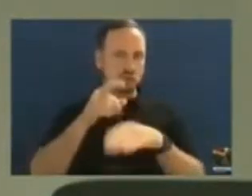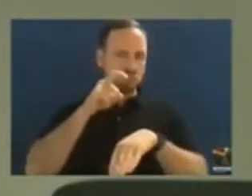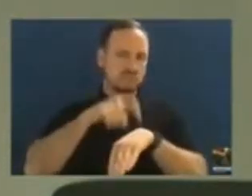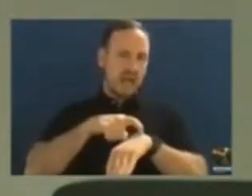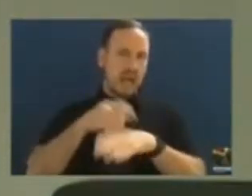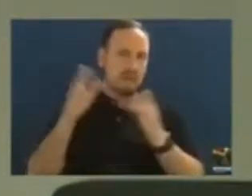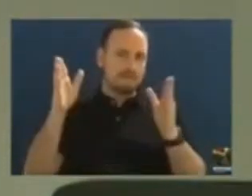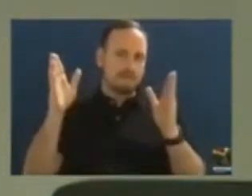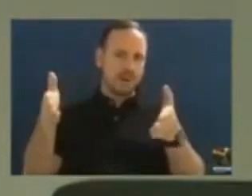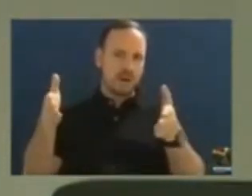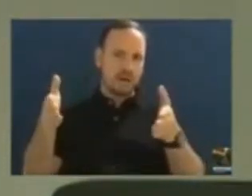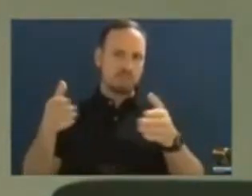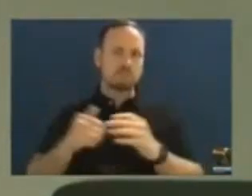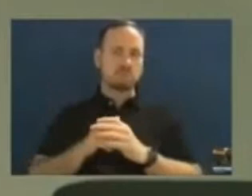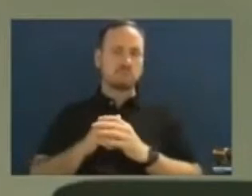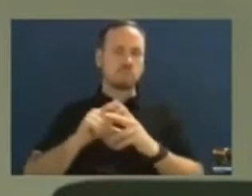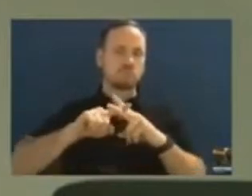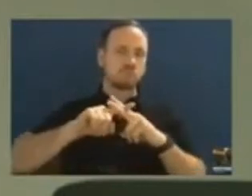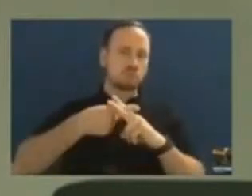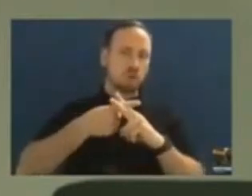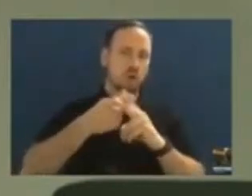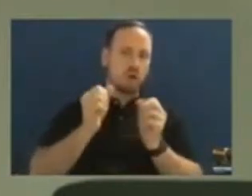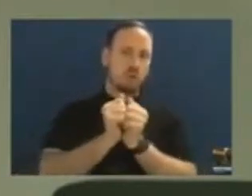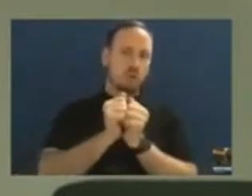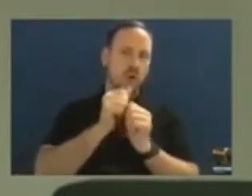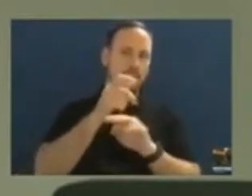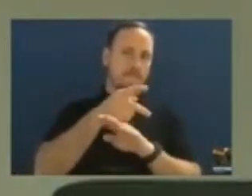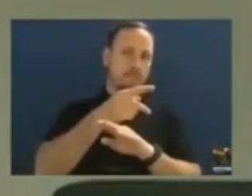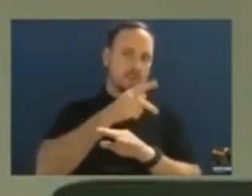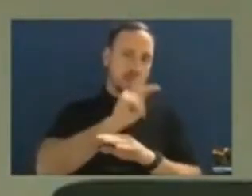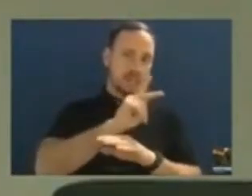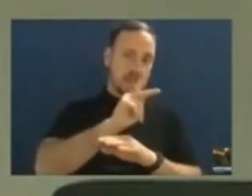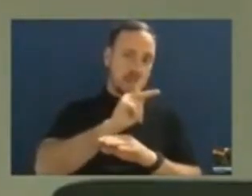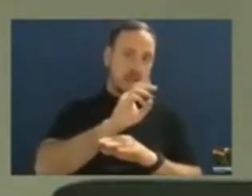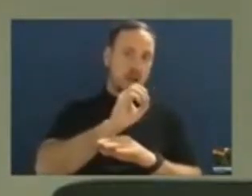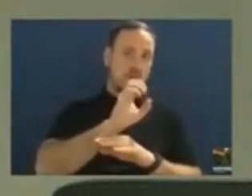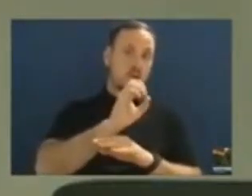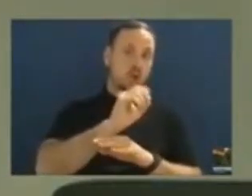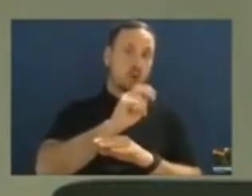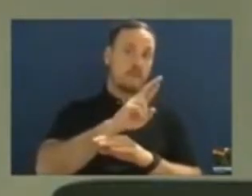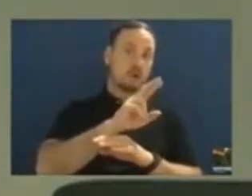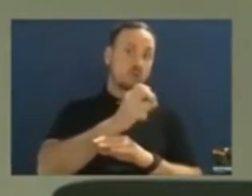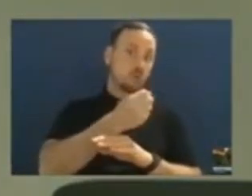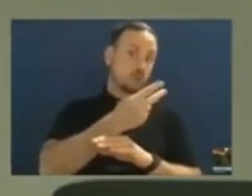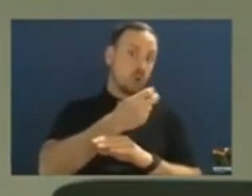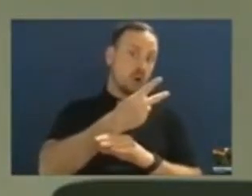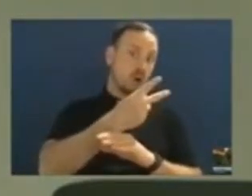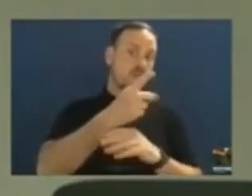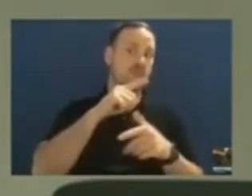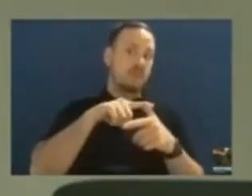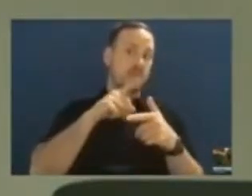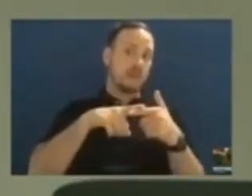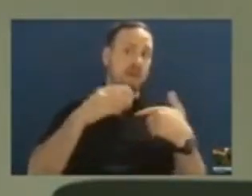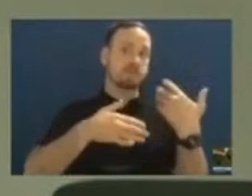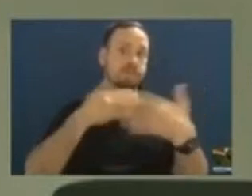pre-K, October the 12th, and then move all the way through with our high